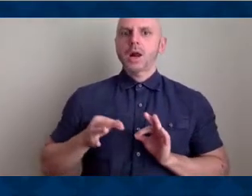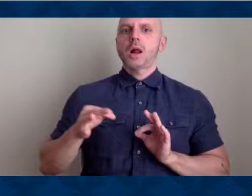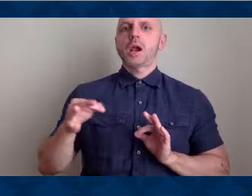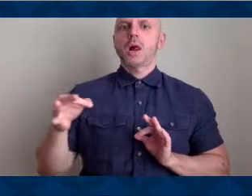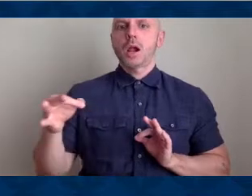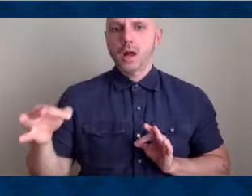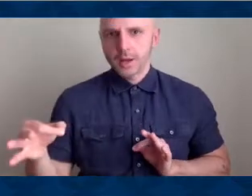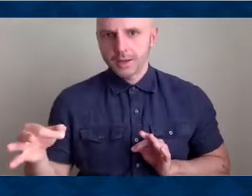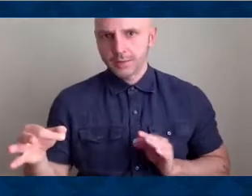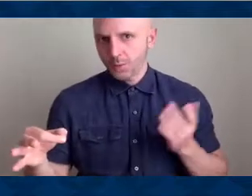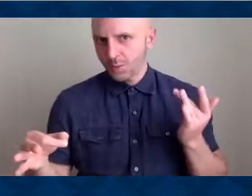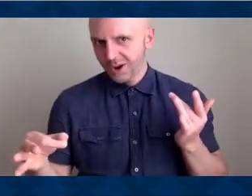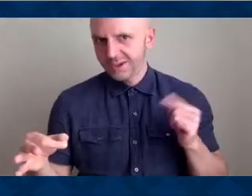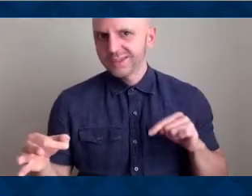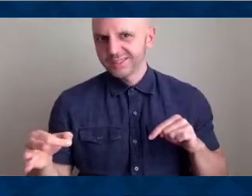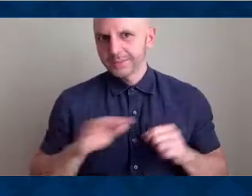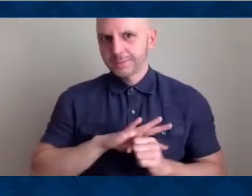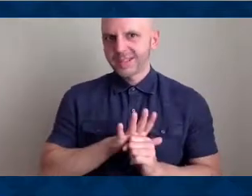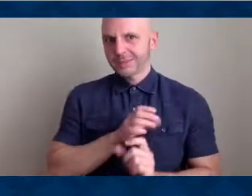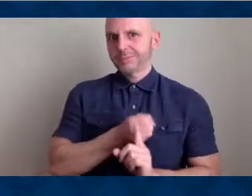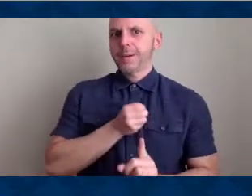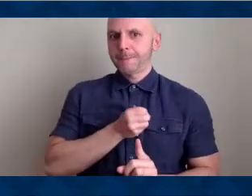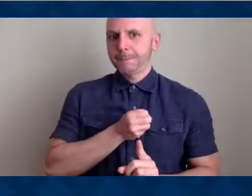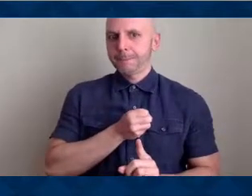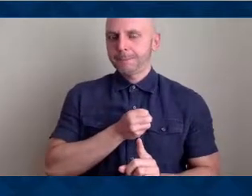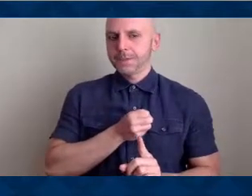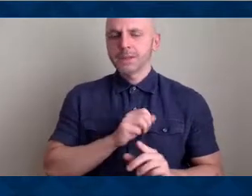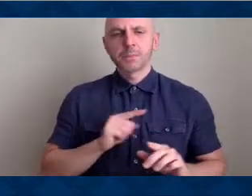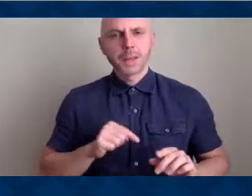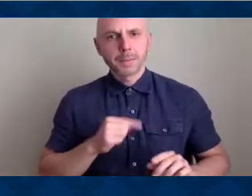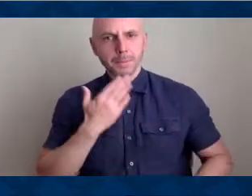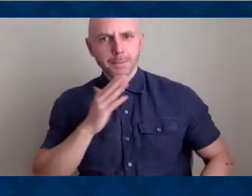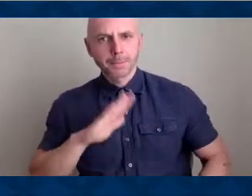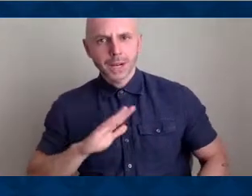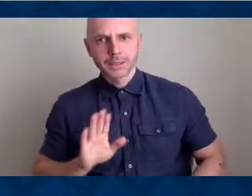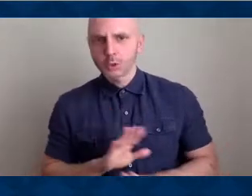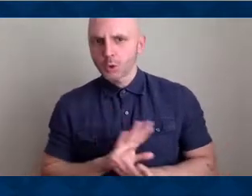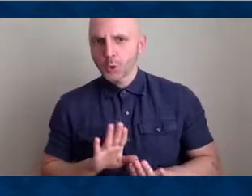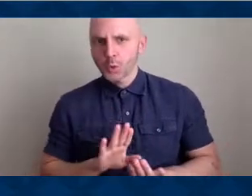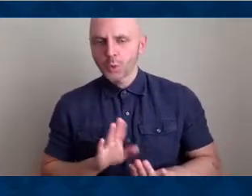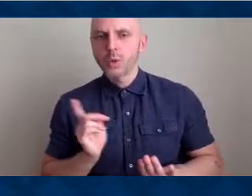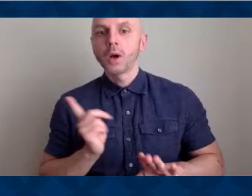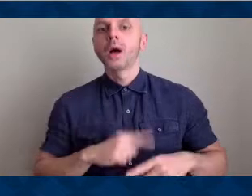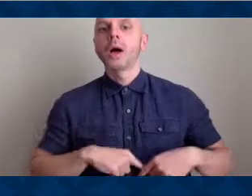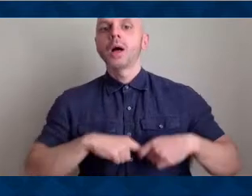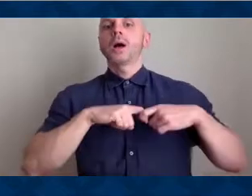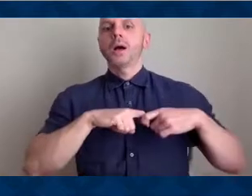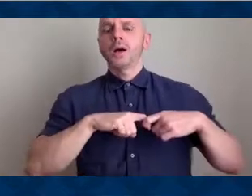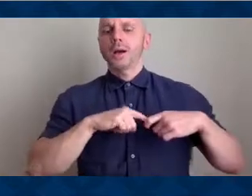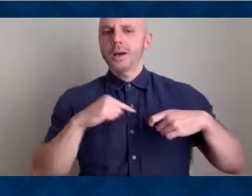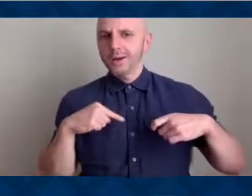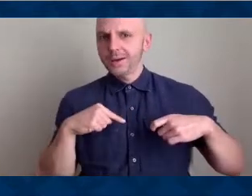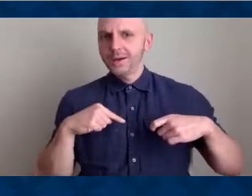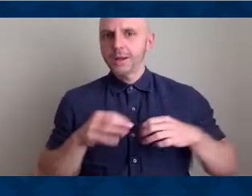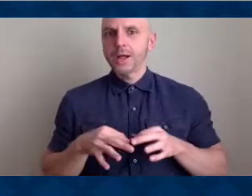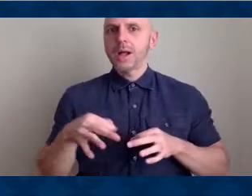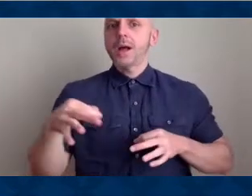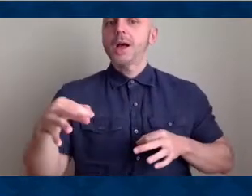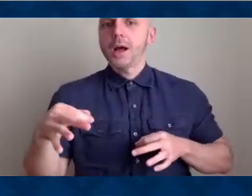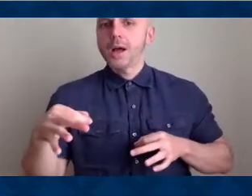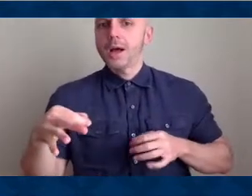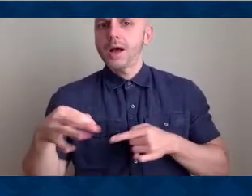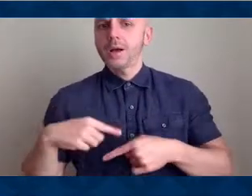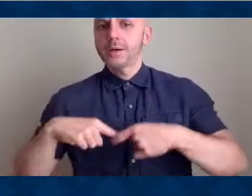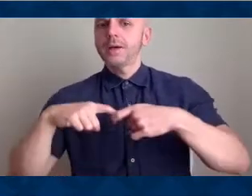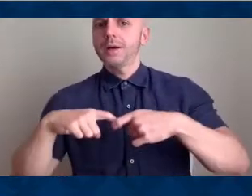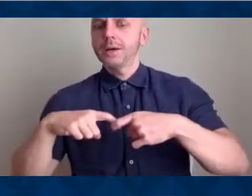So this is not such a bad thing because it gives us an opportunity to pause and reflect about where the